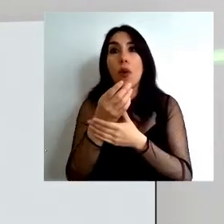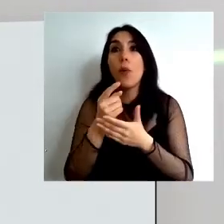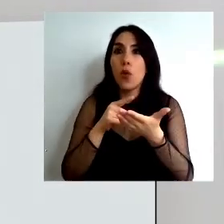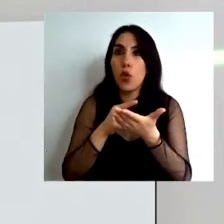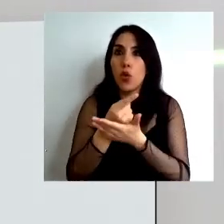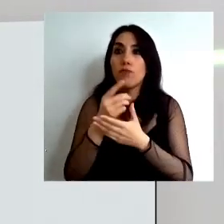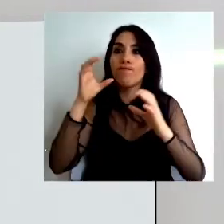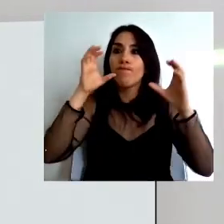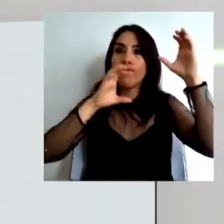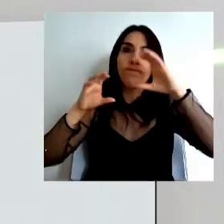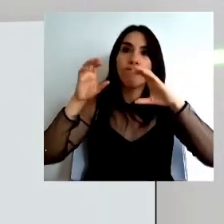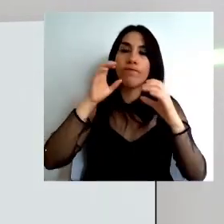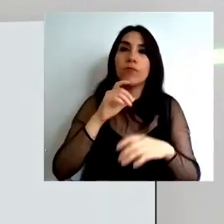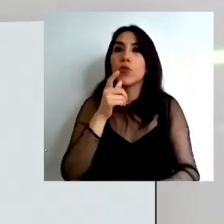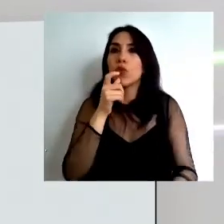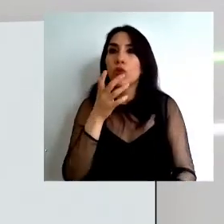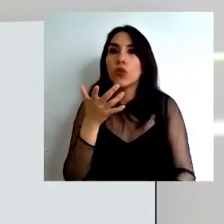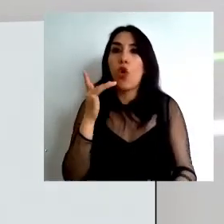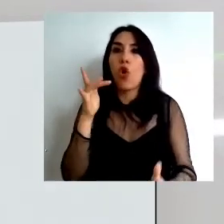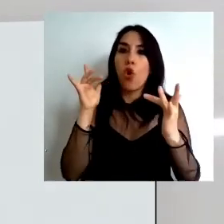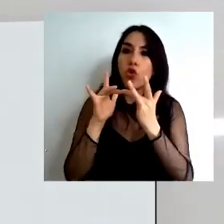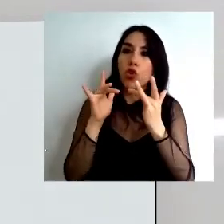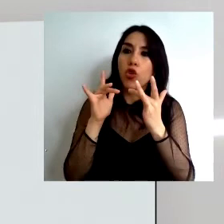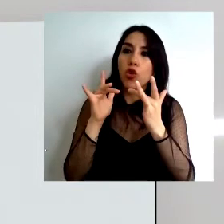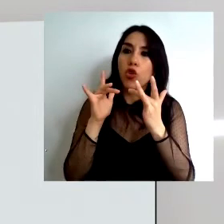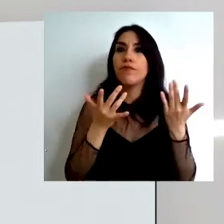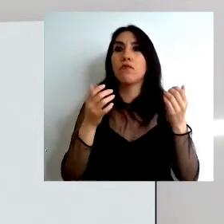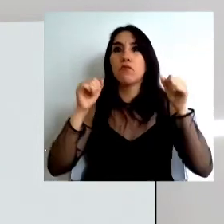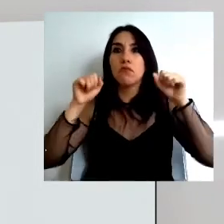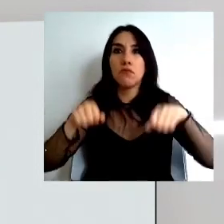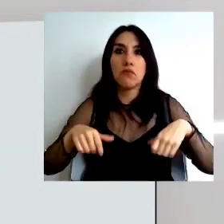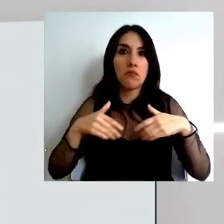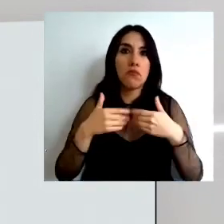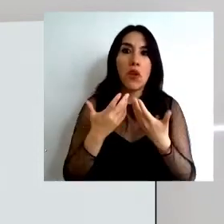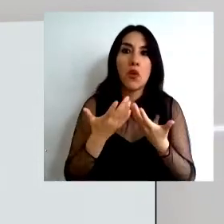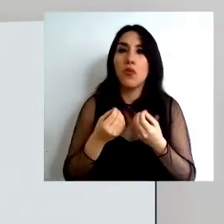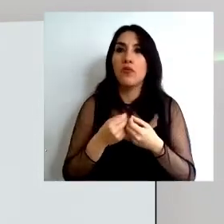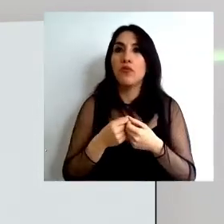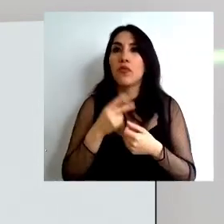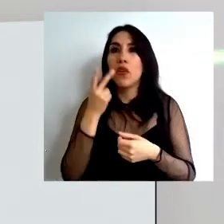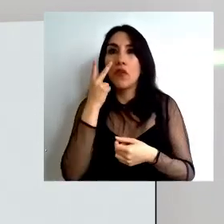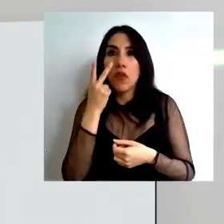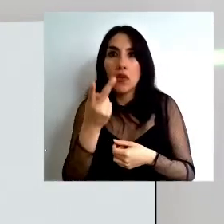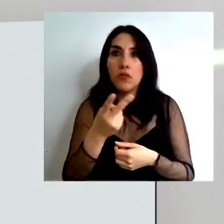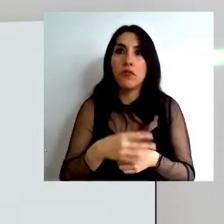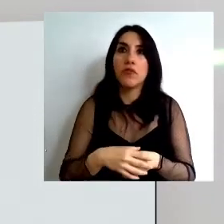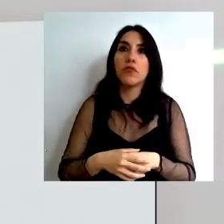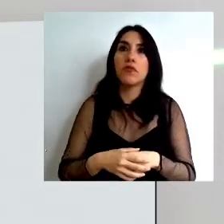next one of the next franchise partners in the US or in Latin America. Would be great.